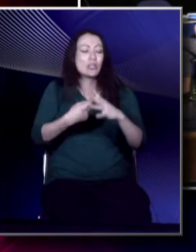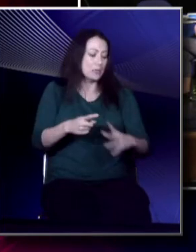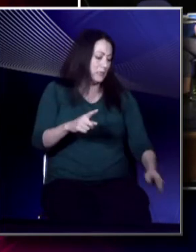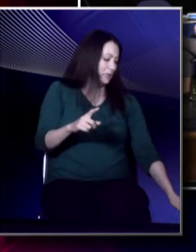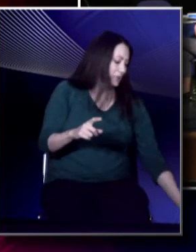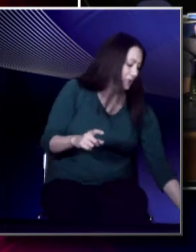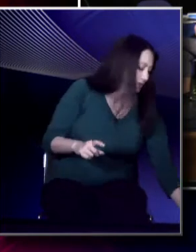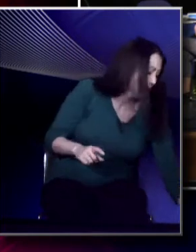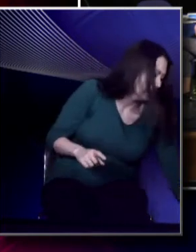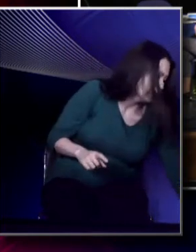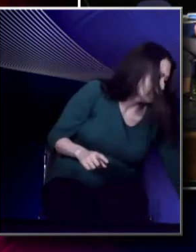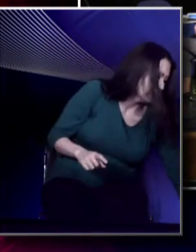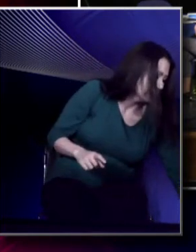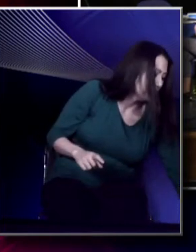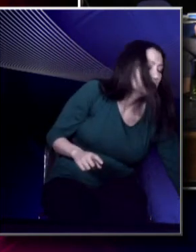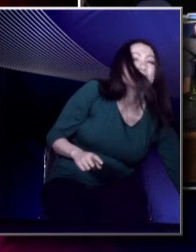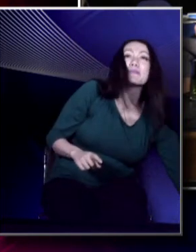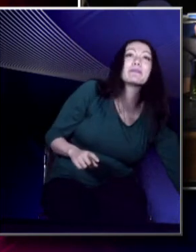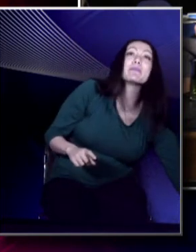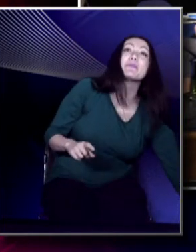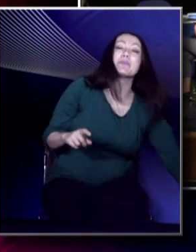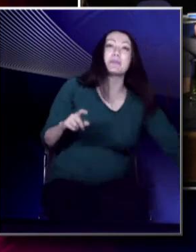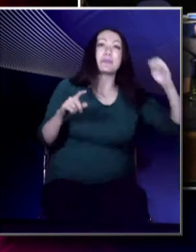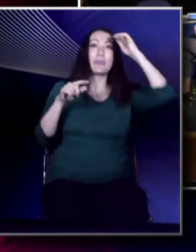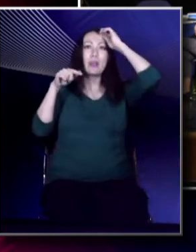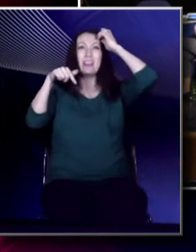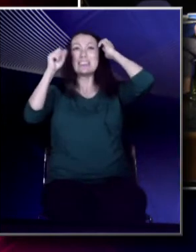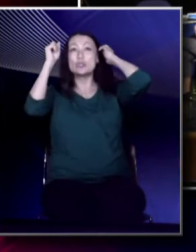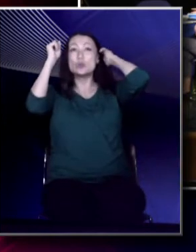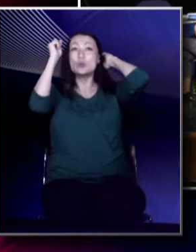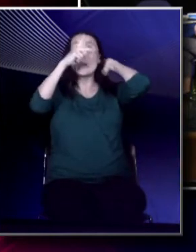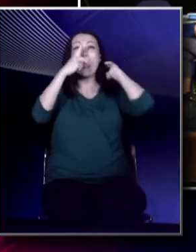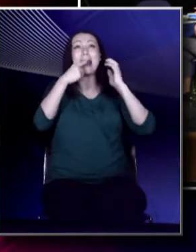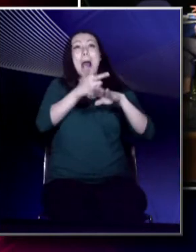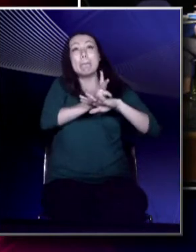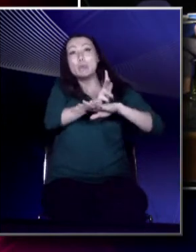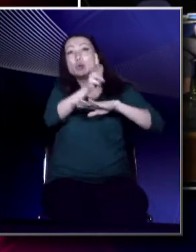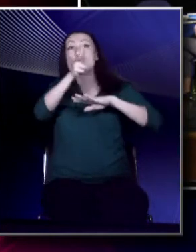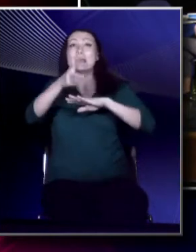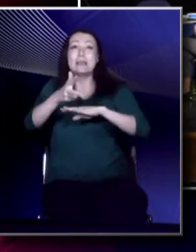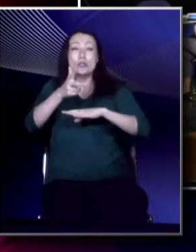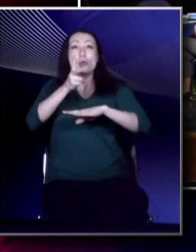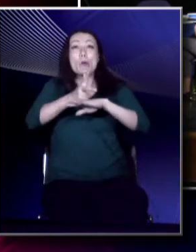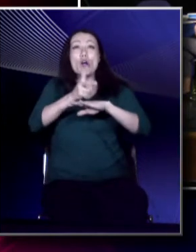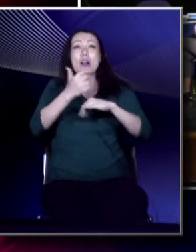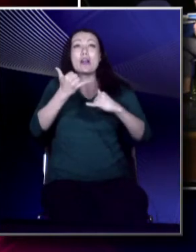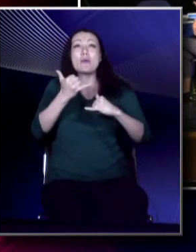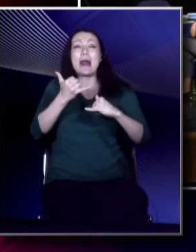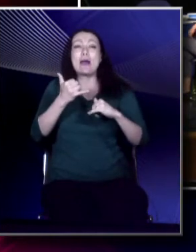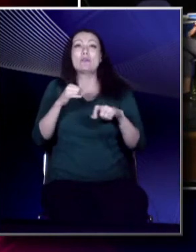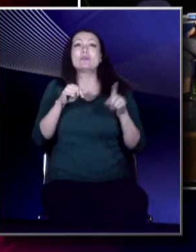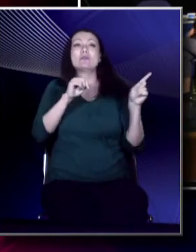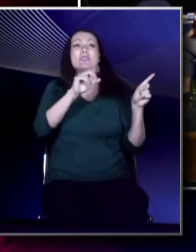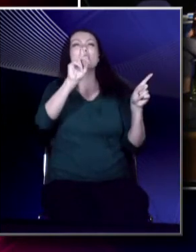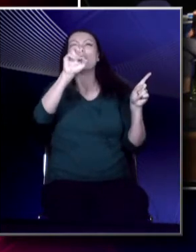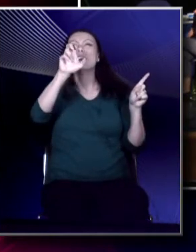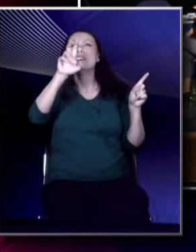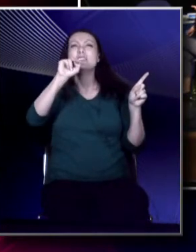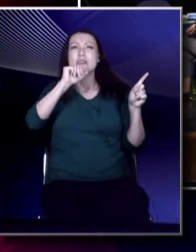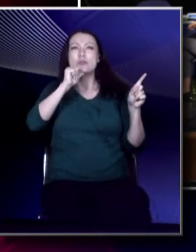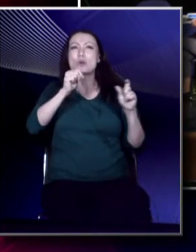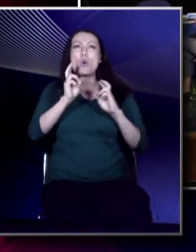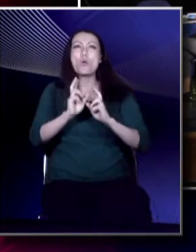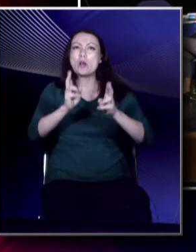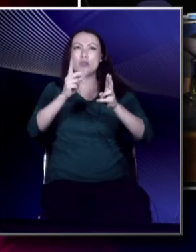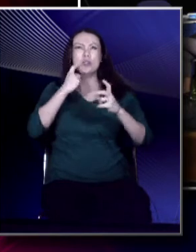Dean, this is Sue K. Hi, Sue K. I'm pulling into the parking lot. Okay, well, take your time. Don't rush. We're just getting started in the agenda item number